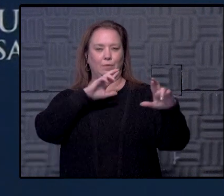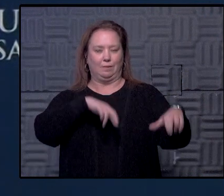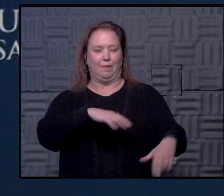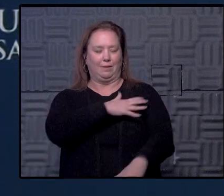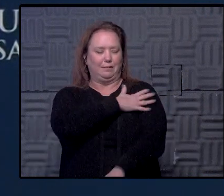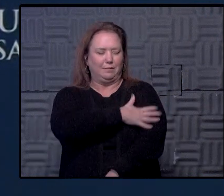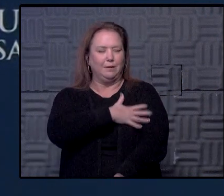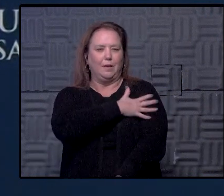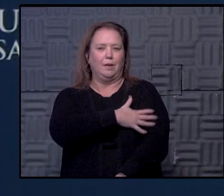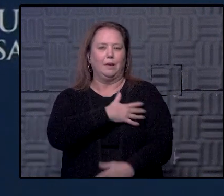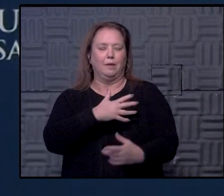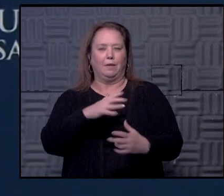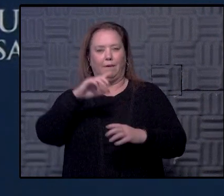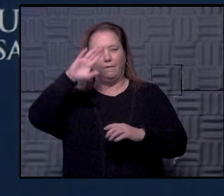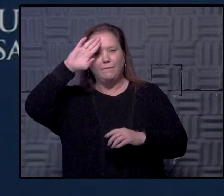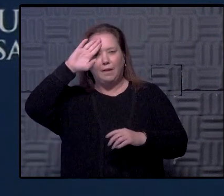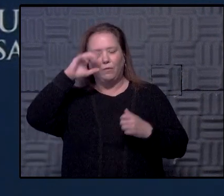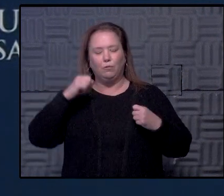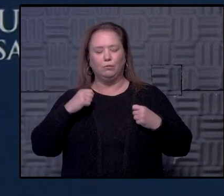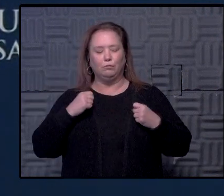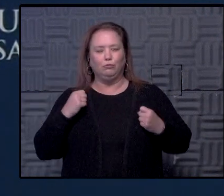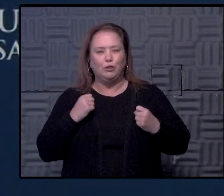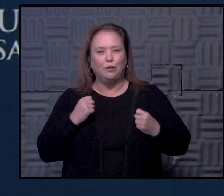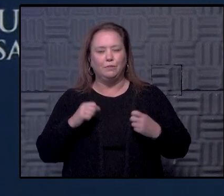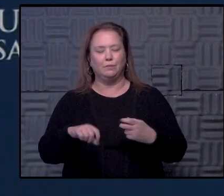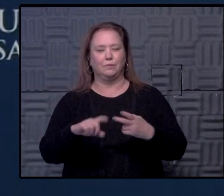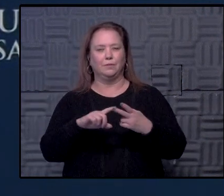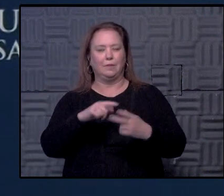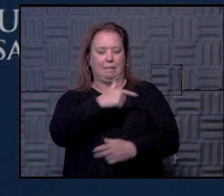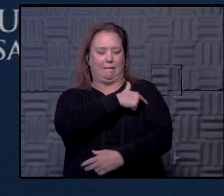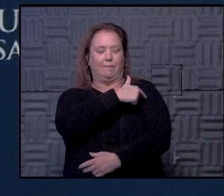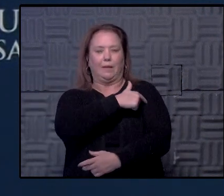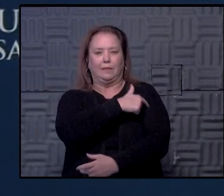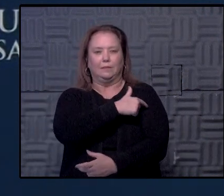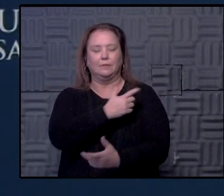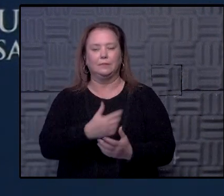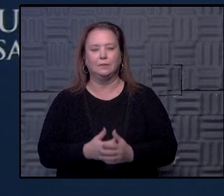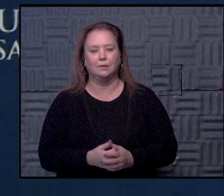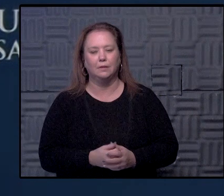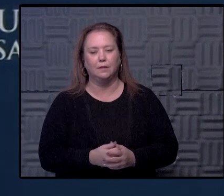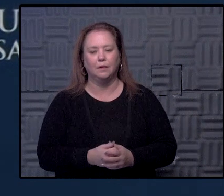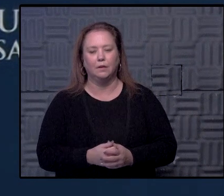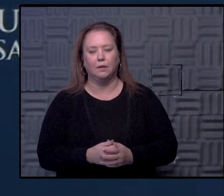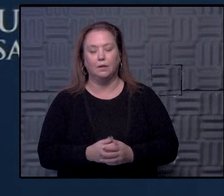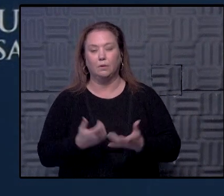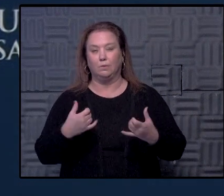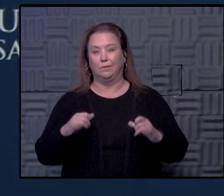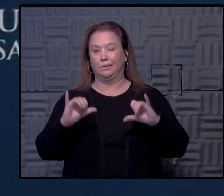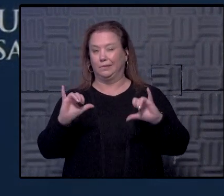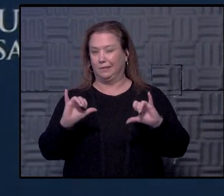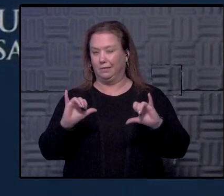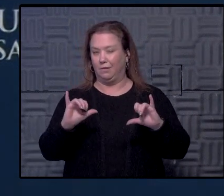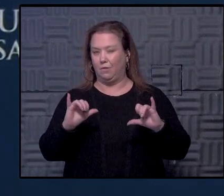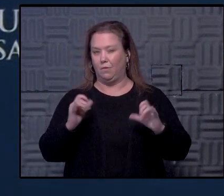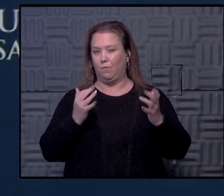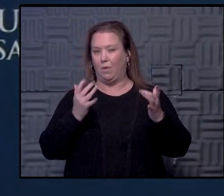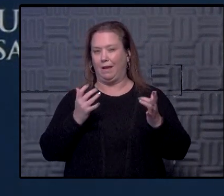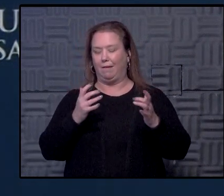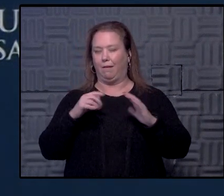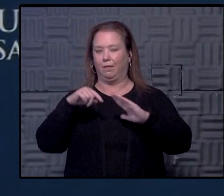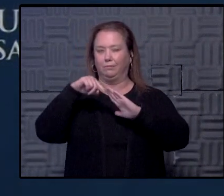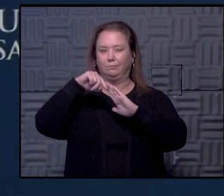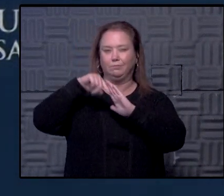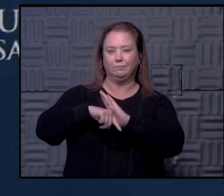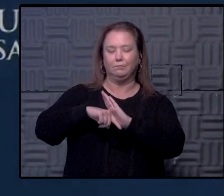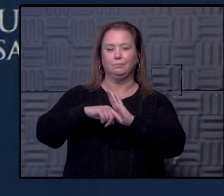have fever or chills following the vaccine being administered. I think we're still waiting on some of the granular details